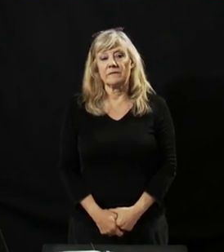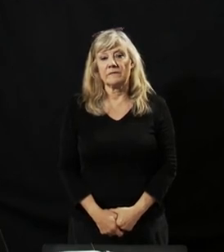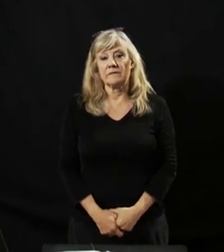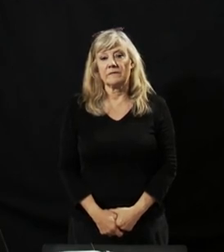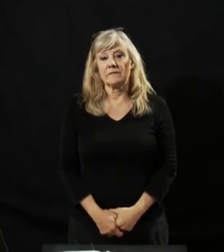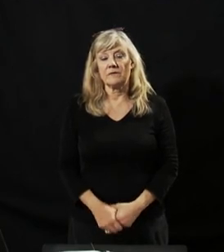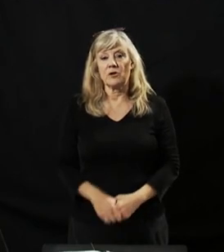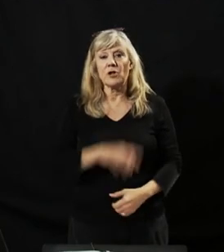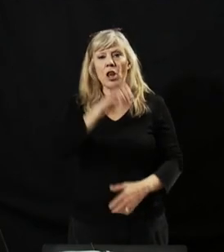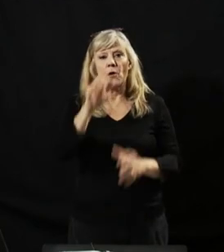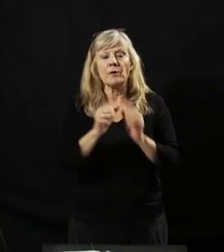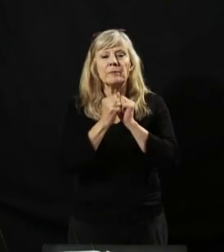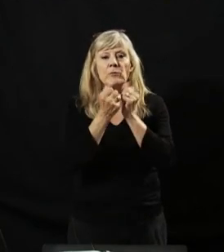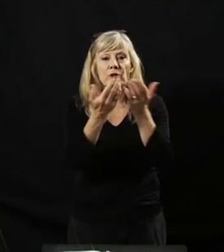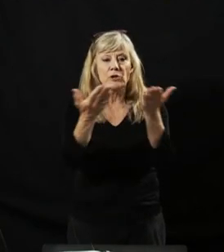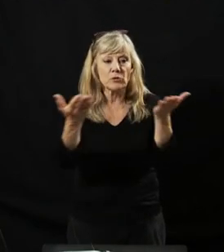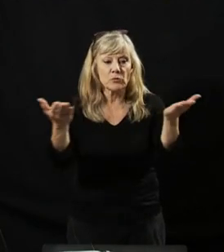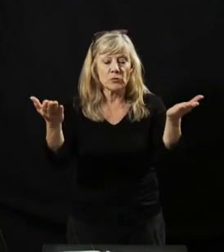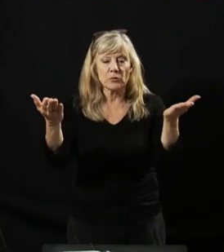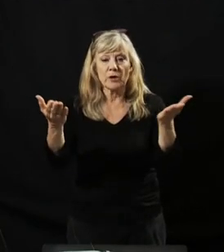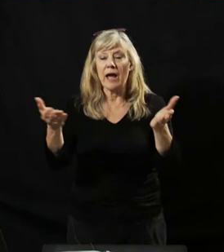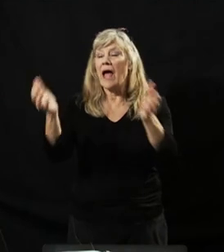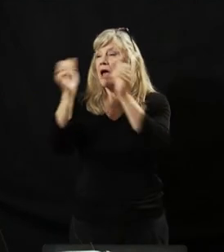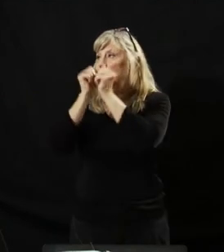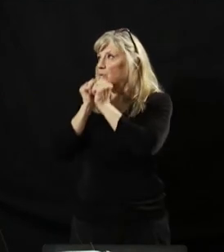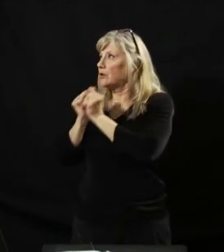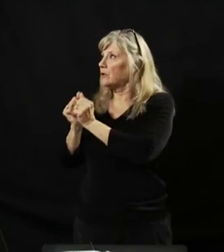The Lord be with you.